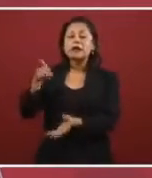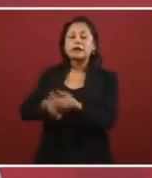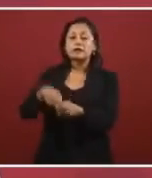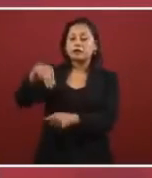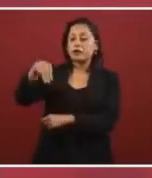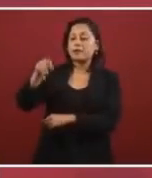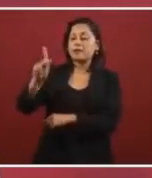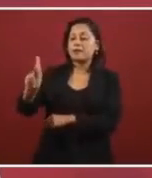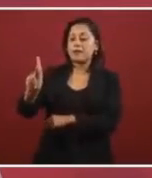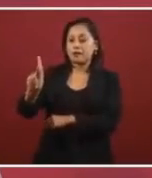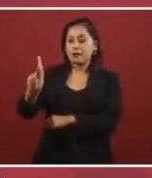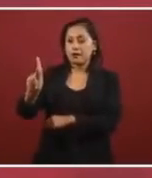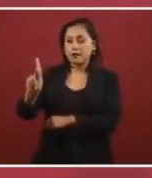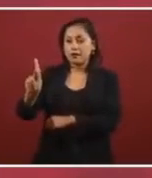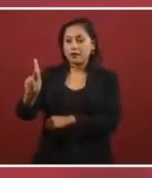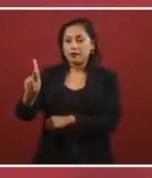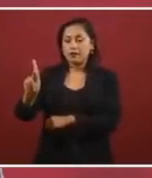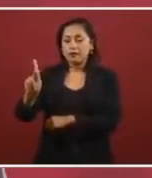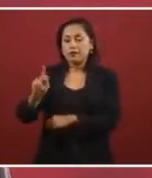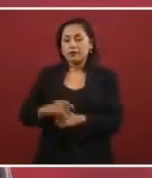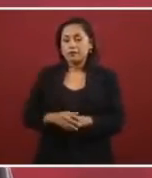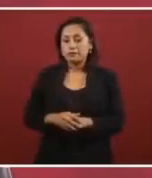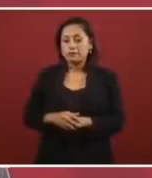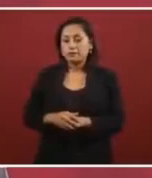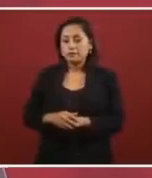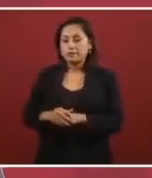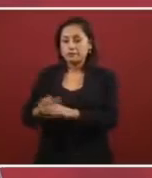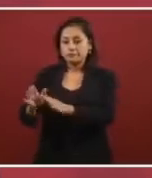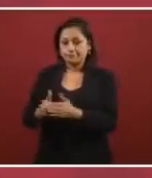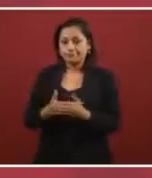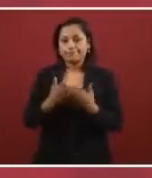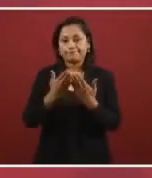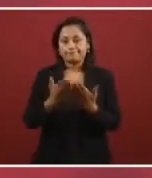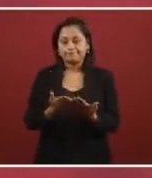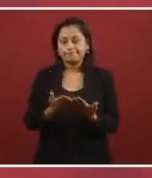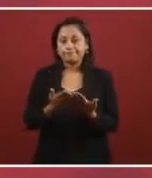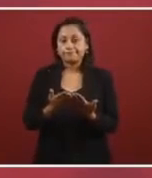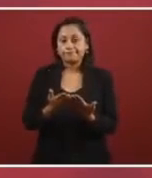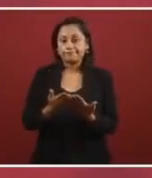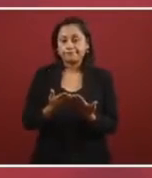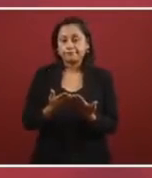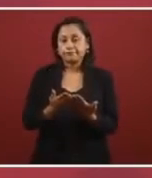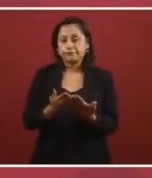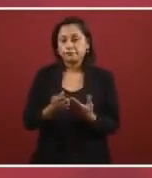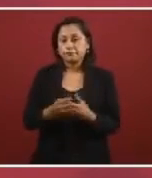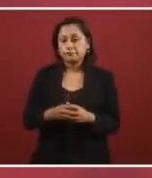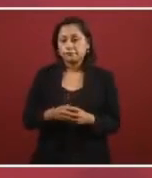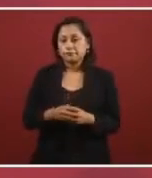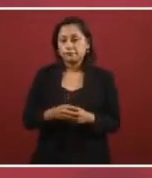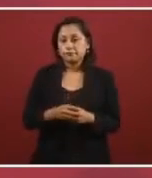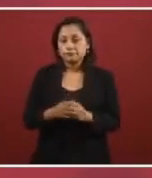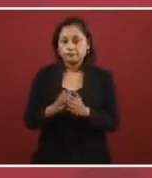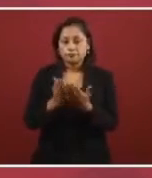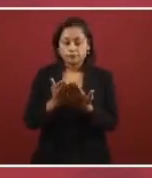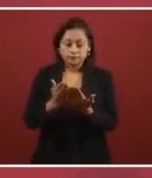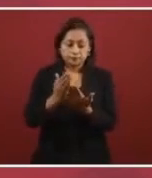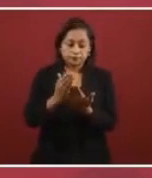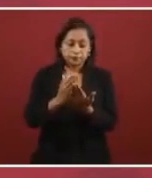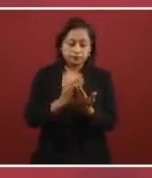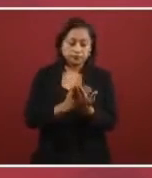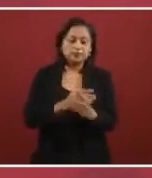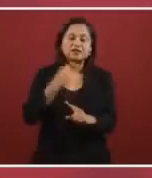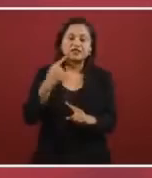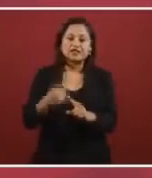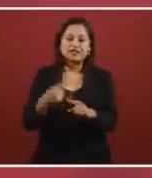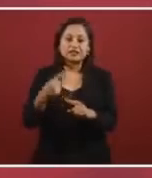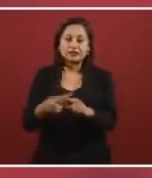public minister, district attorney, will have to call